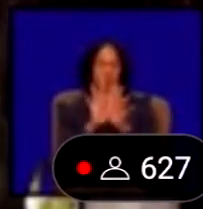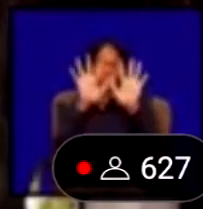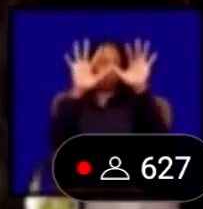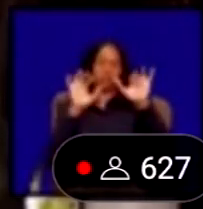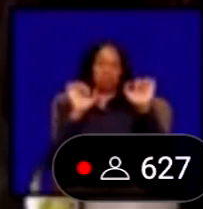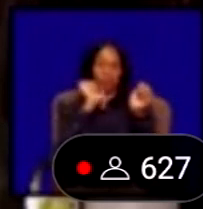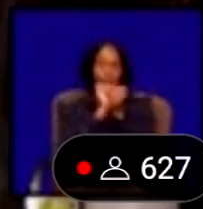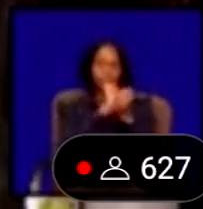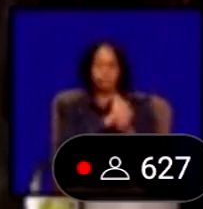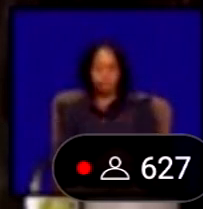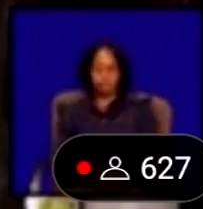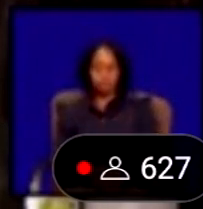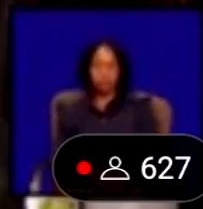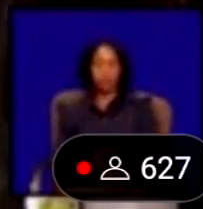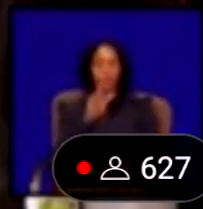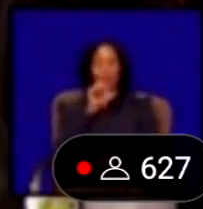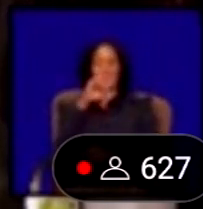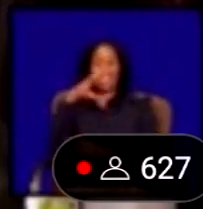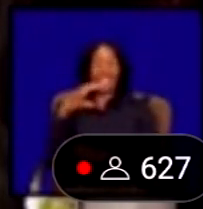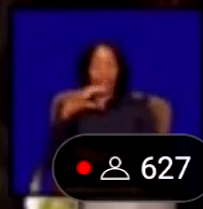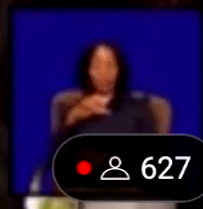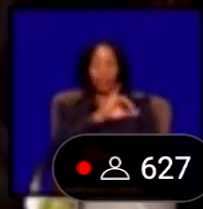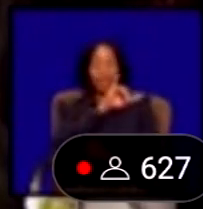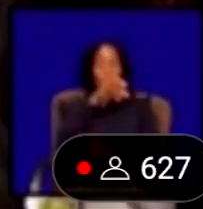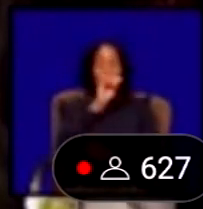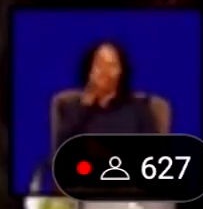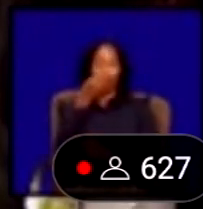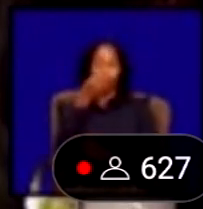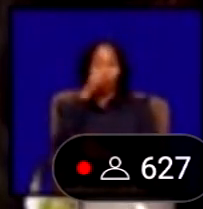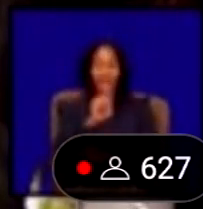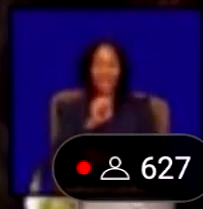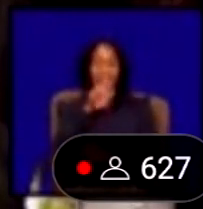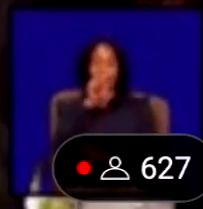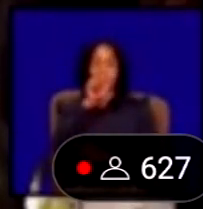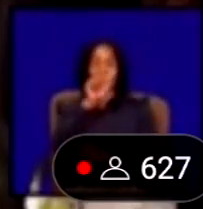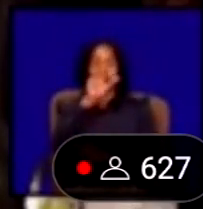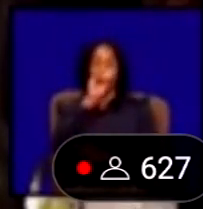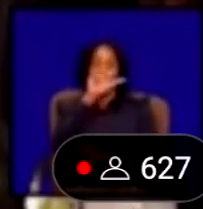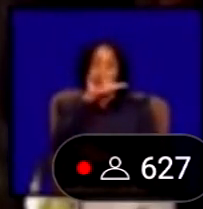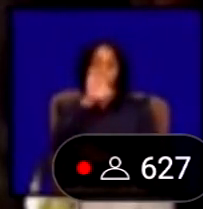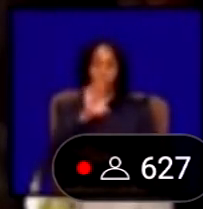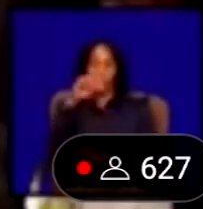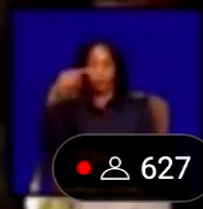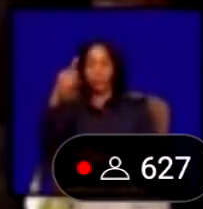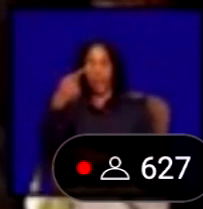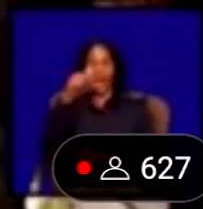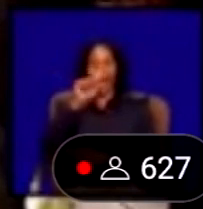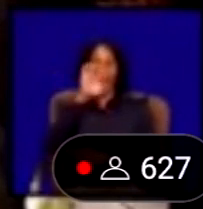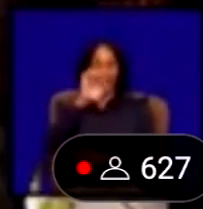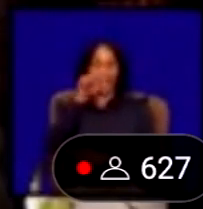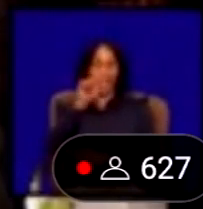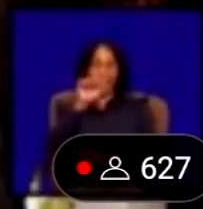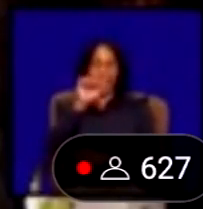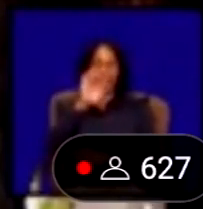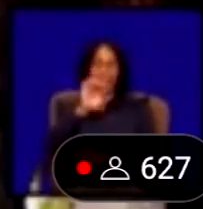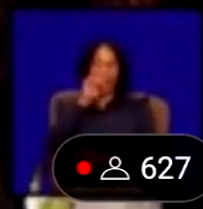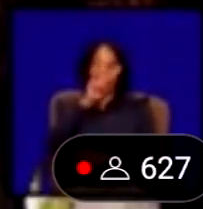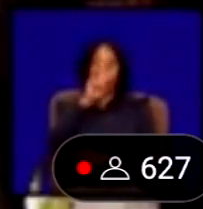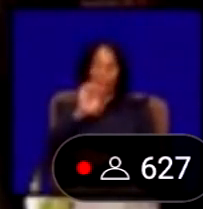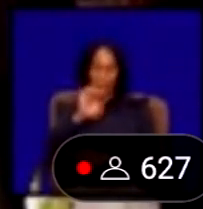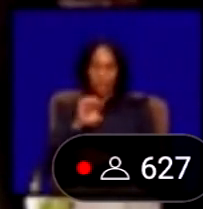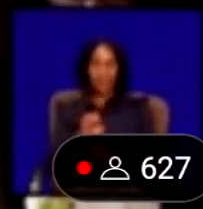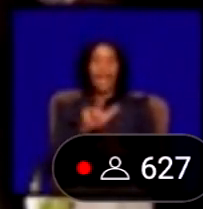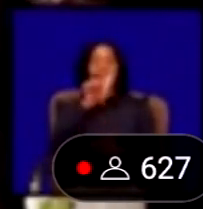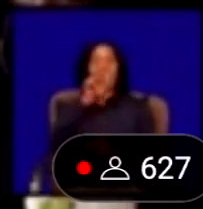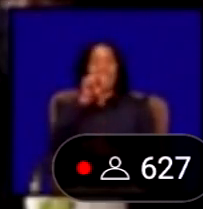In the Northern Cape, John Taolo-Gaetsewu District Municipality, the ANC appointed a speaker